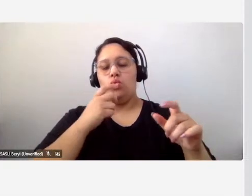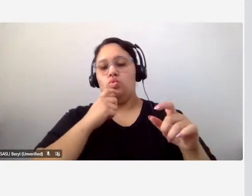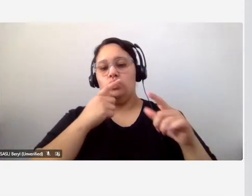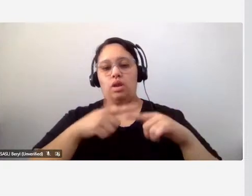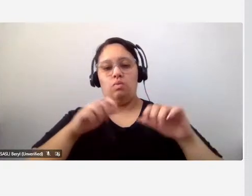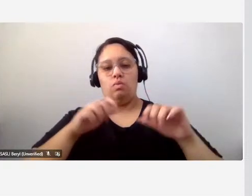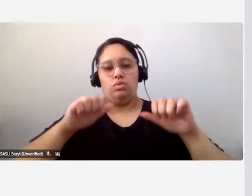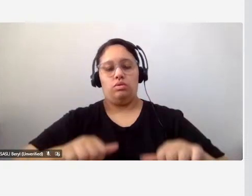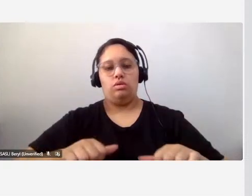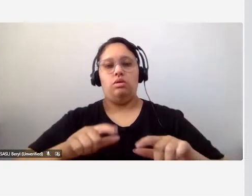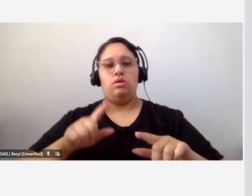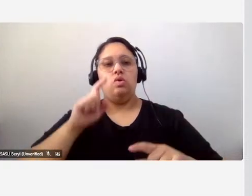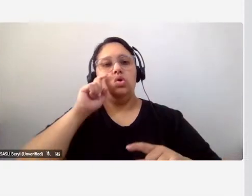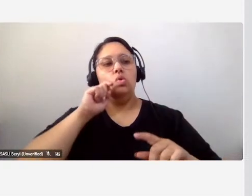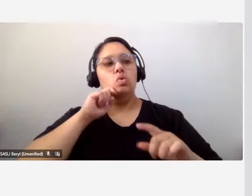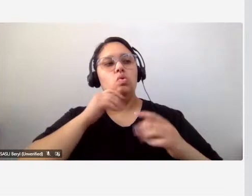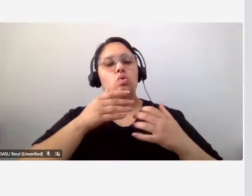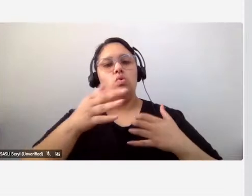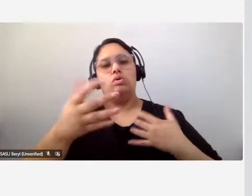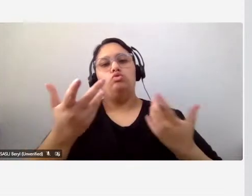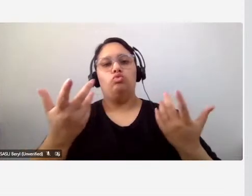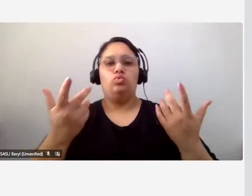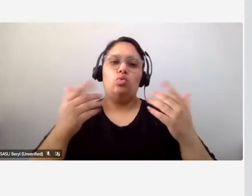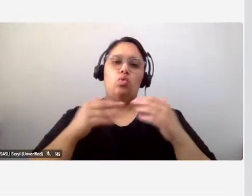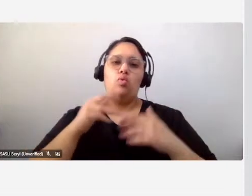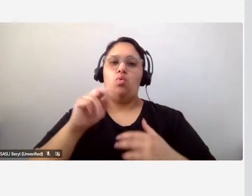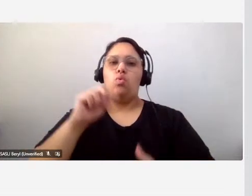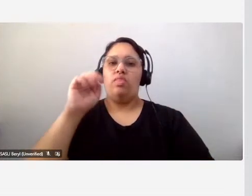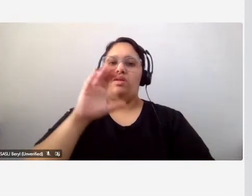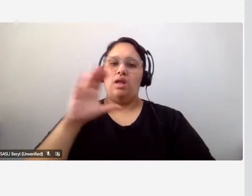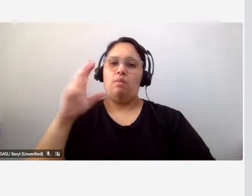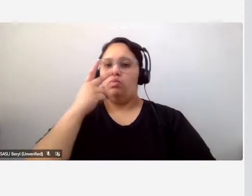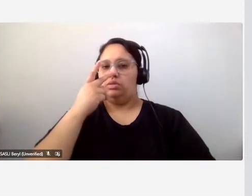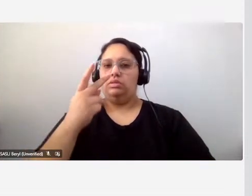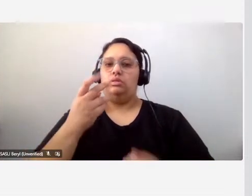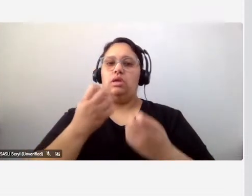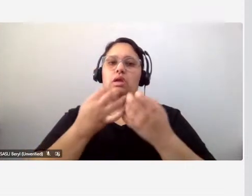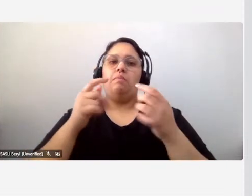languages are aging, and certainly in the Northern Cape, when seeing a lot of people, or some